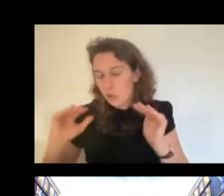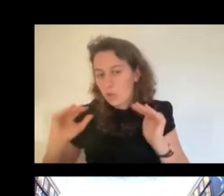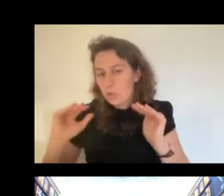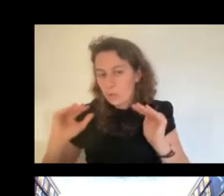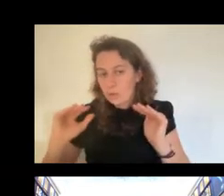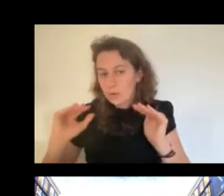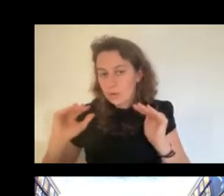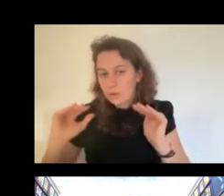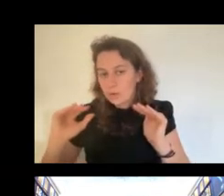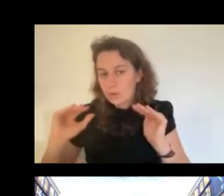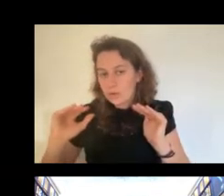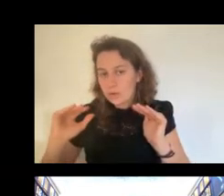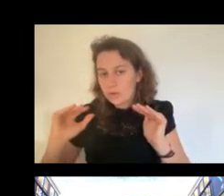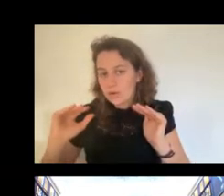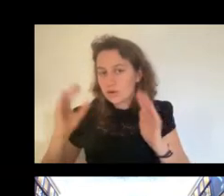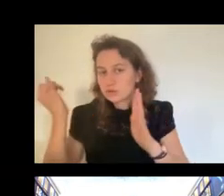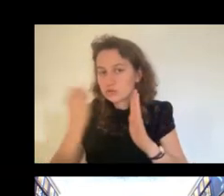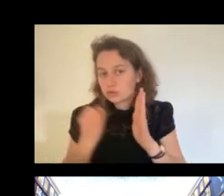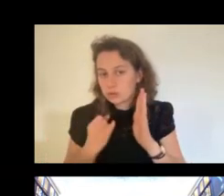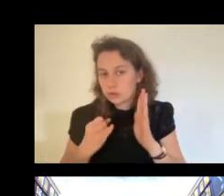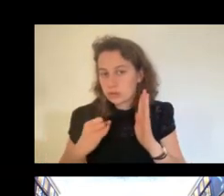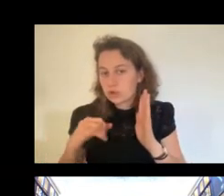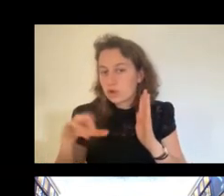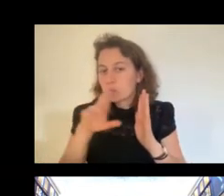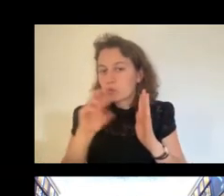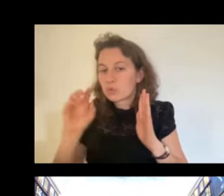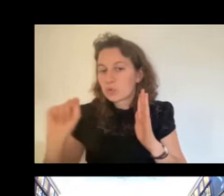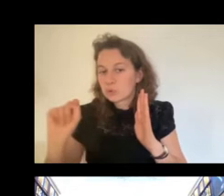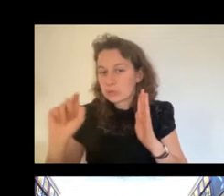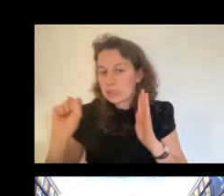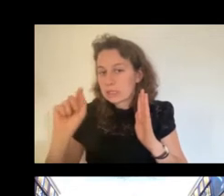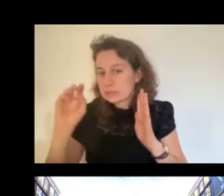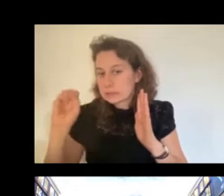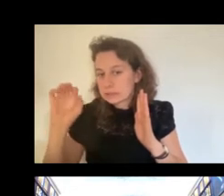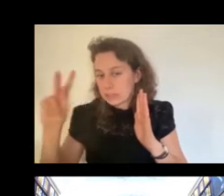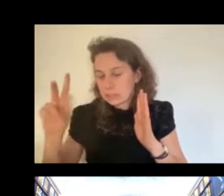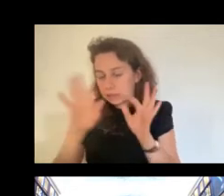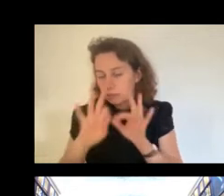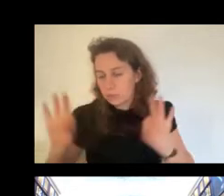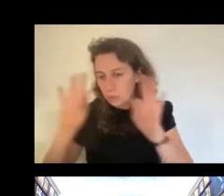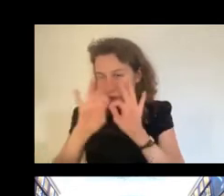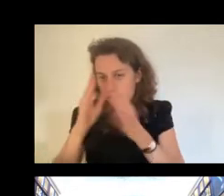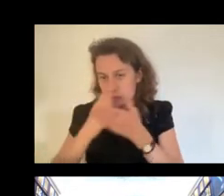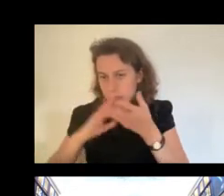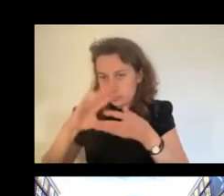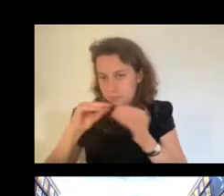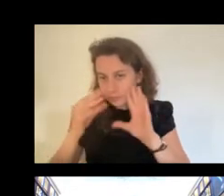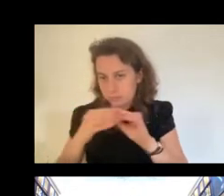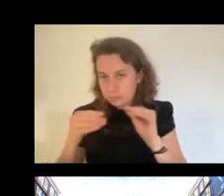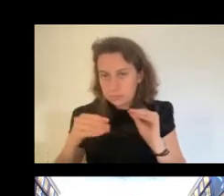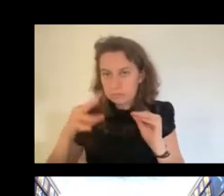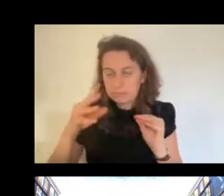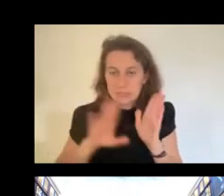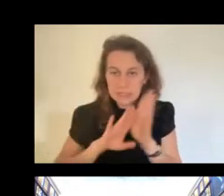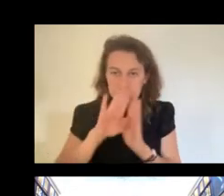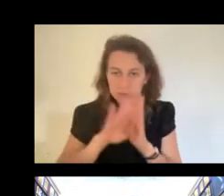plexi panes features drawings of rootstock. And an important part of the story that developed as a result